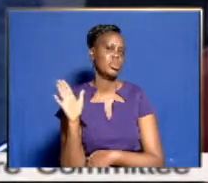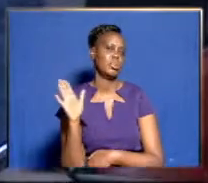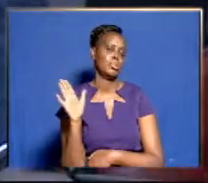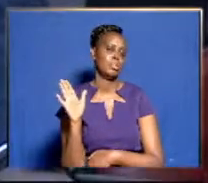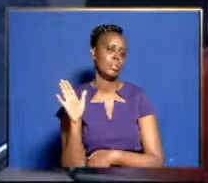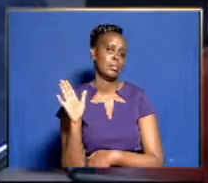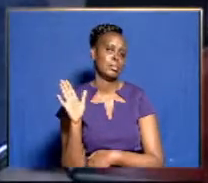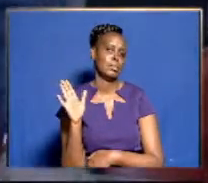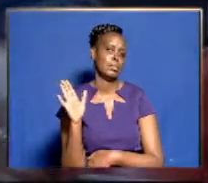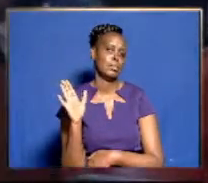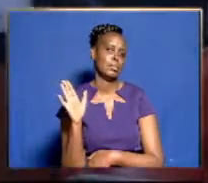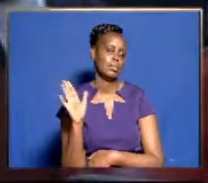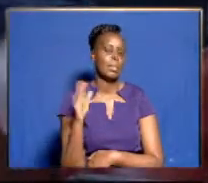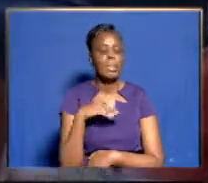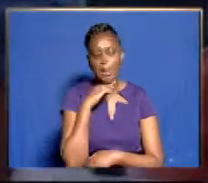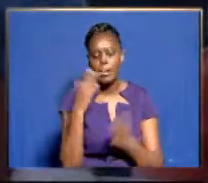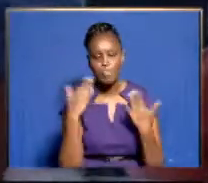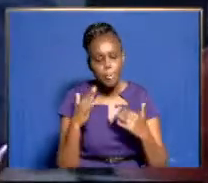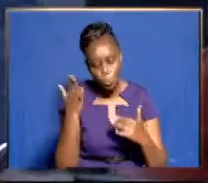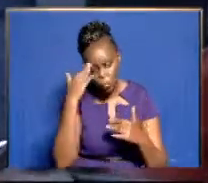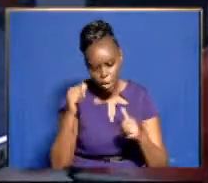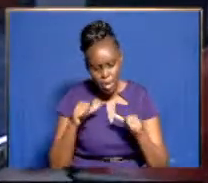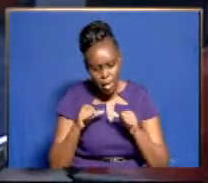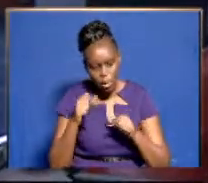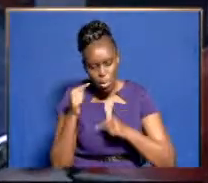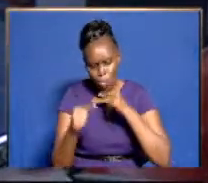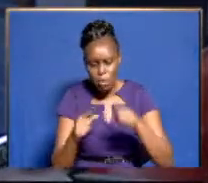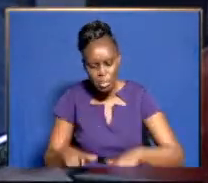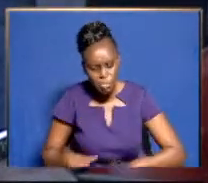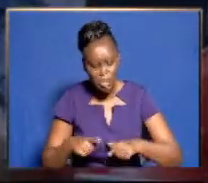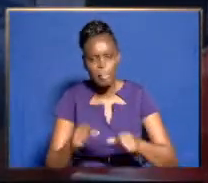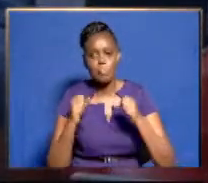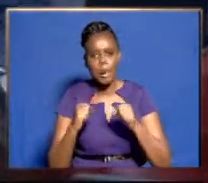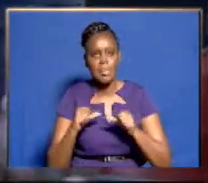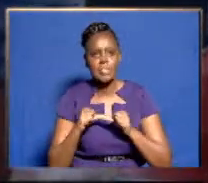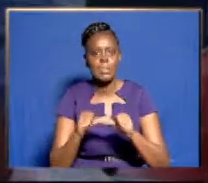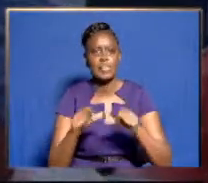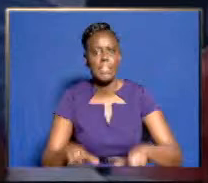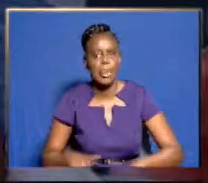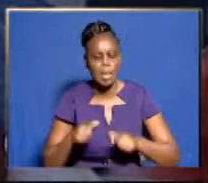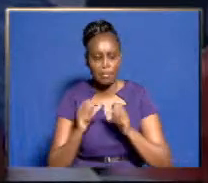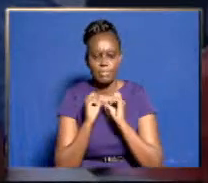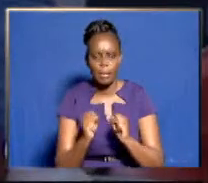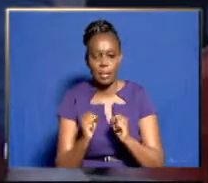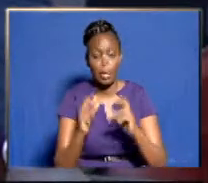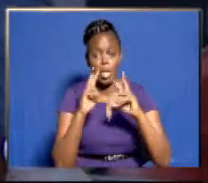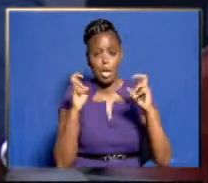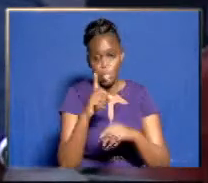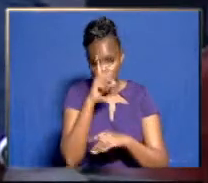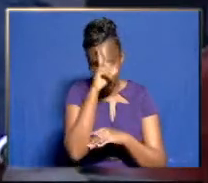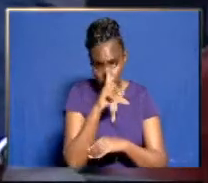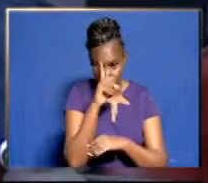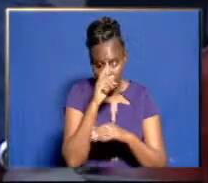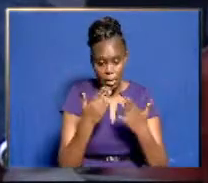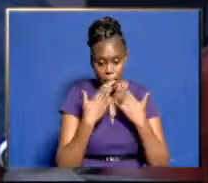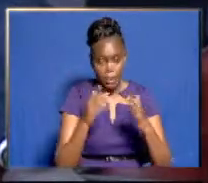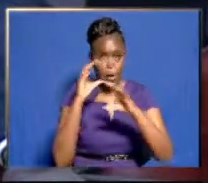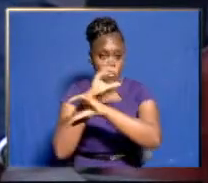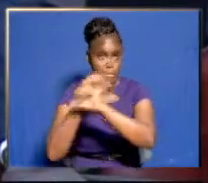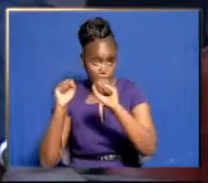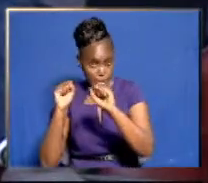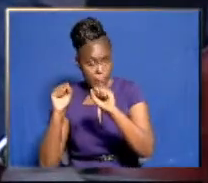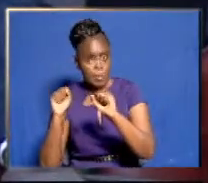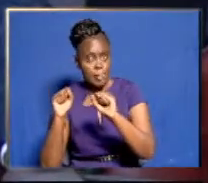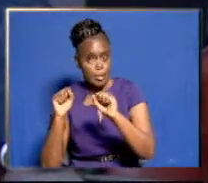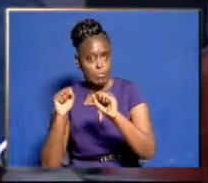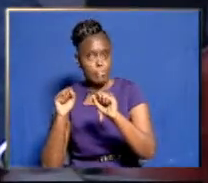have ended up in dying because they cannot sustain themselves. And therefore, this is an issue that should be taken seriously. We thank the President for